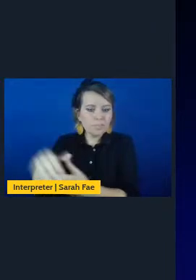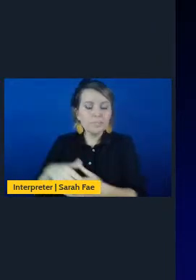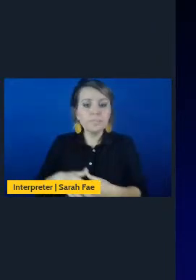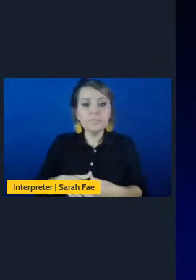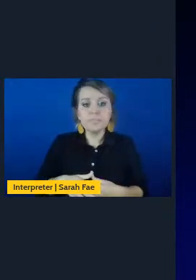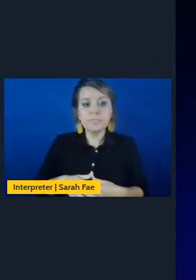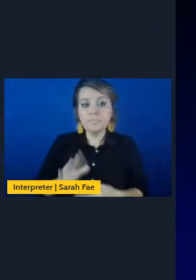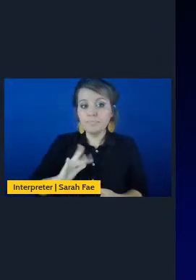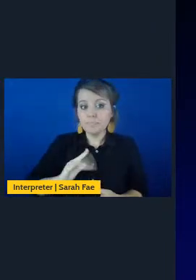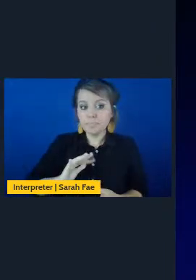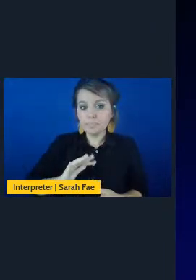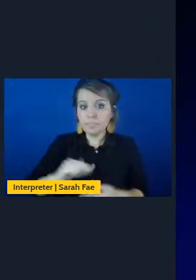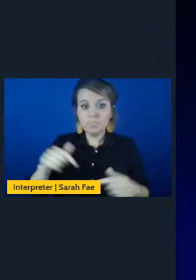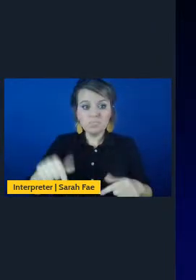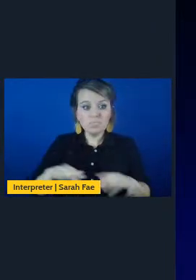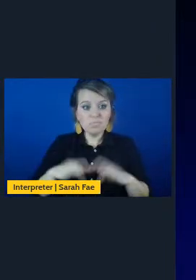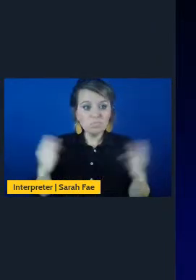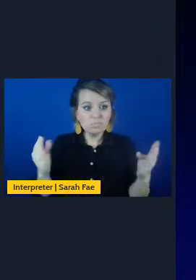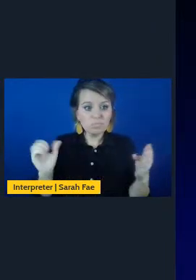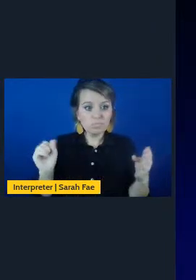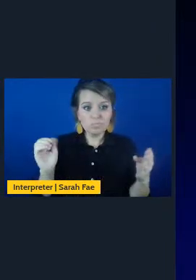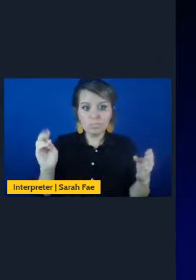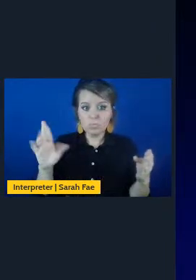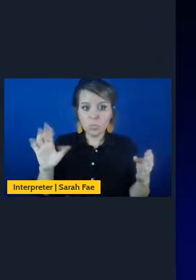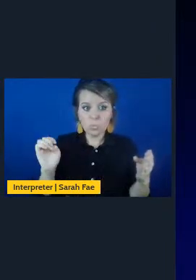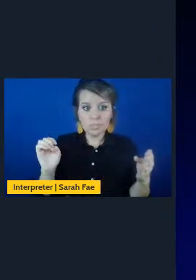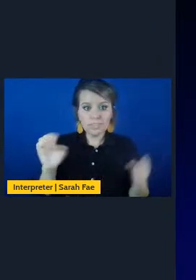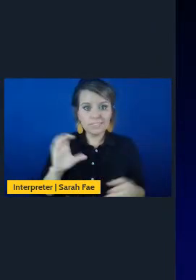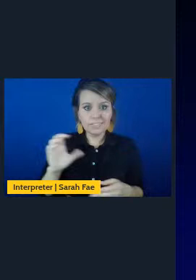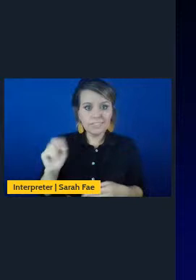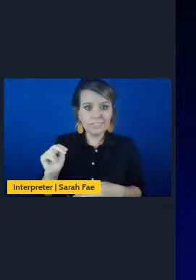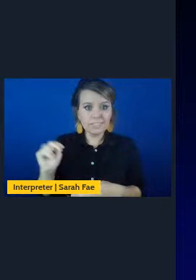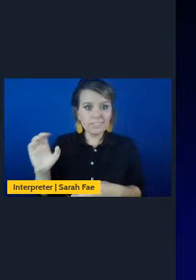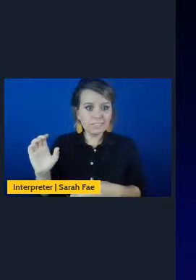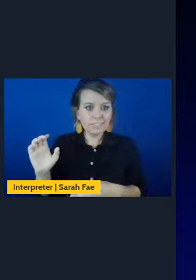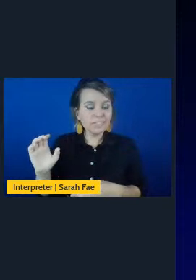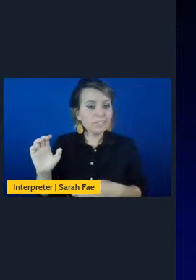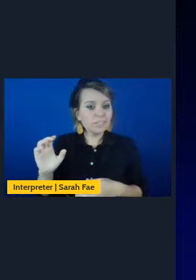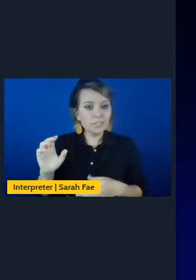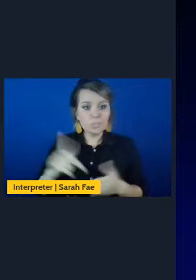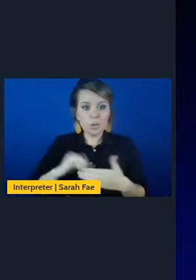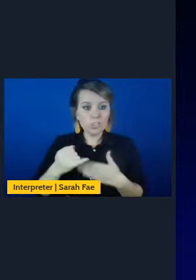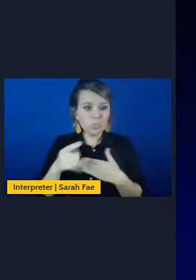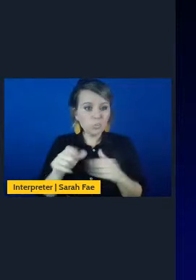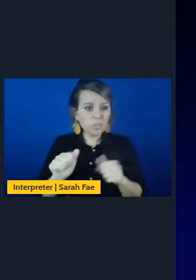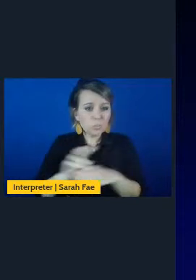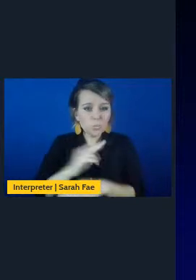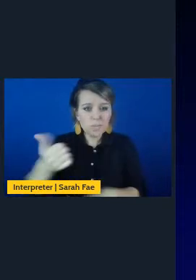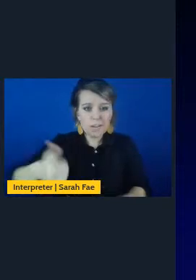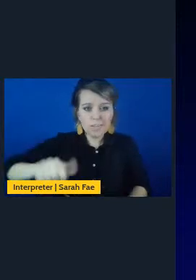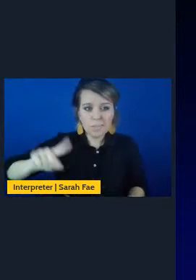that this is an open source CNCF project, and you can pretty much use it anywhere. It's not